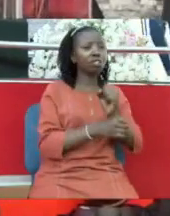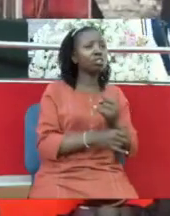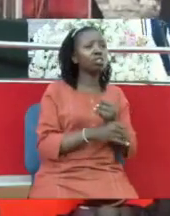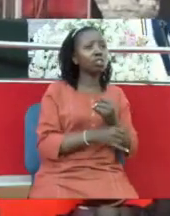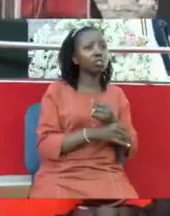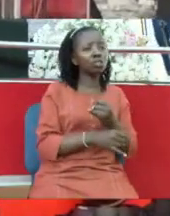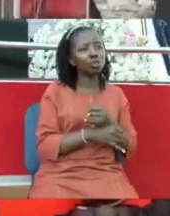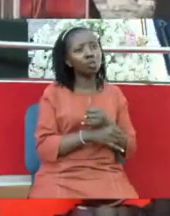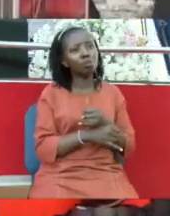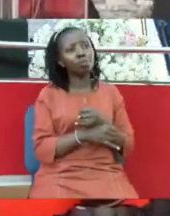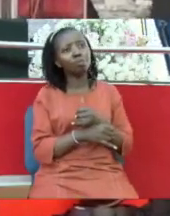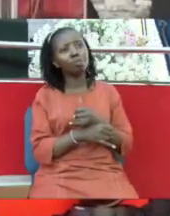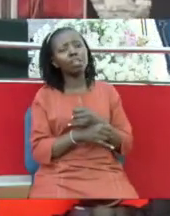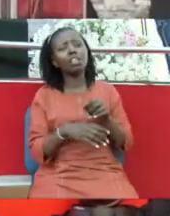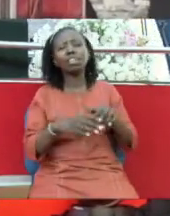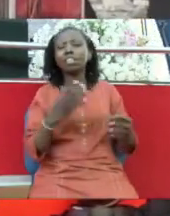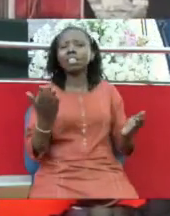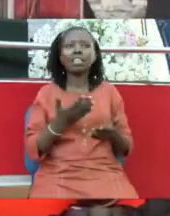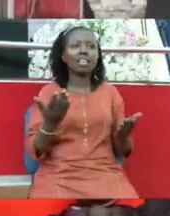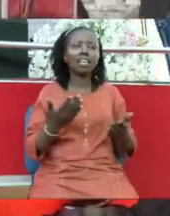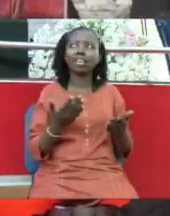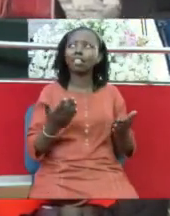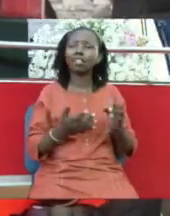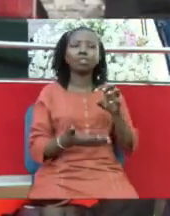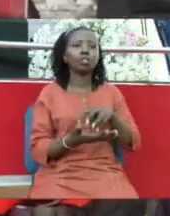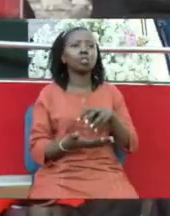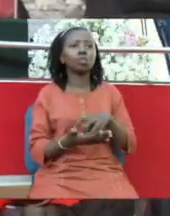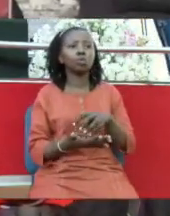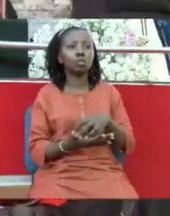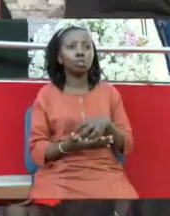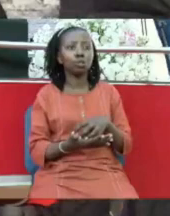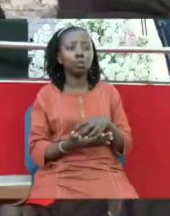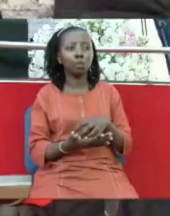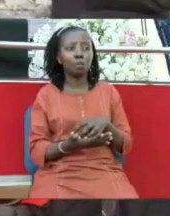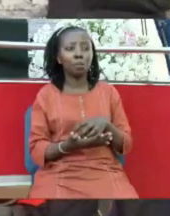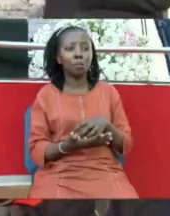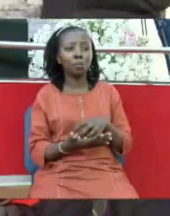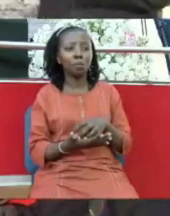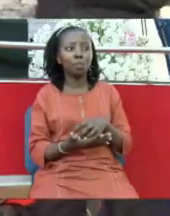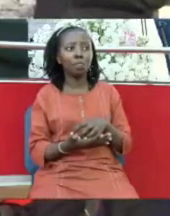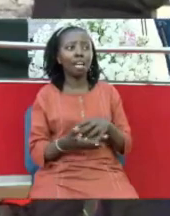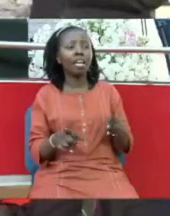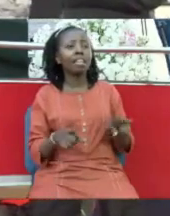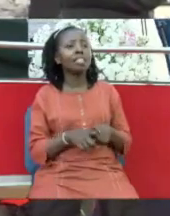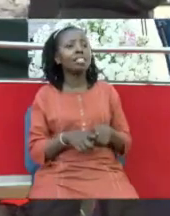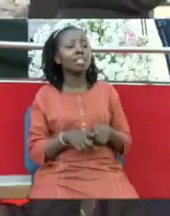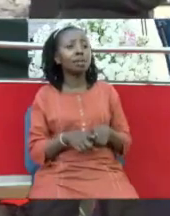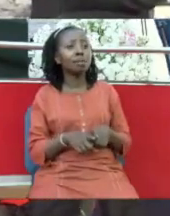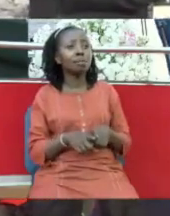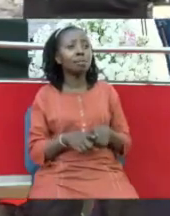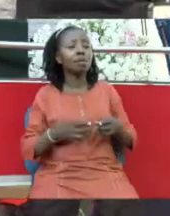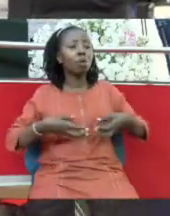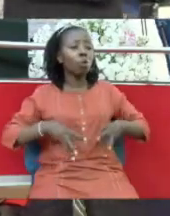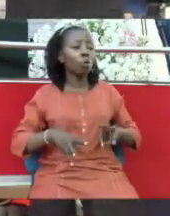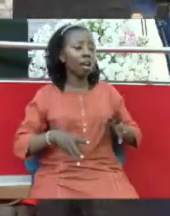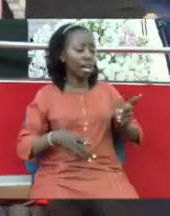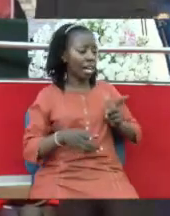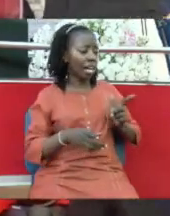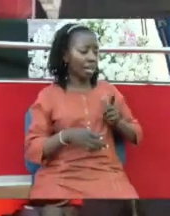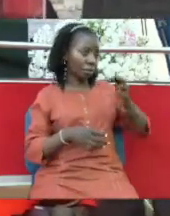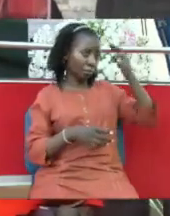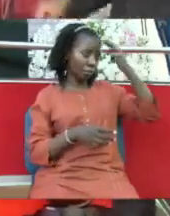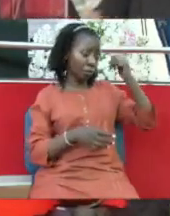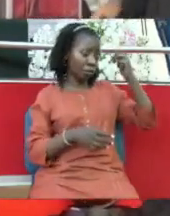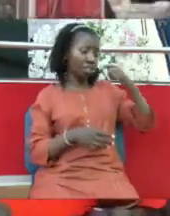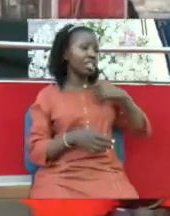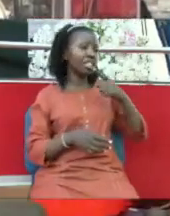off whatever concerns us. Like that little lady, we are telling the truth. Track, get off the road. It doesn't matter